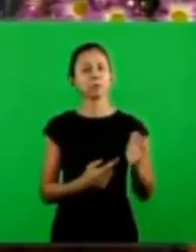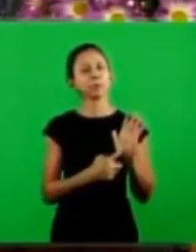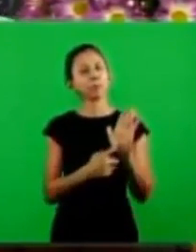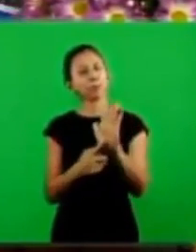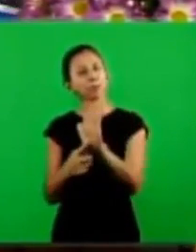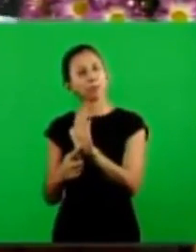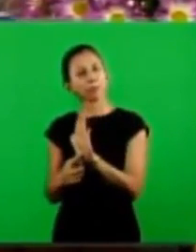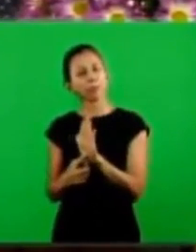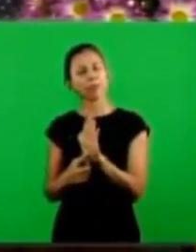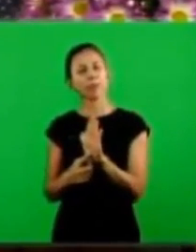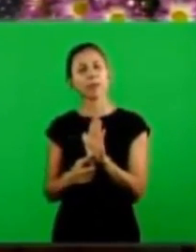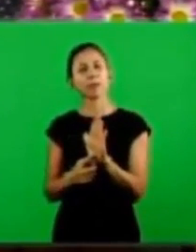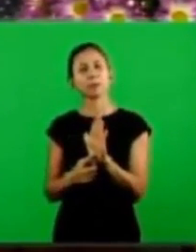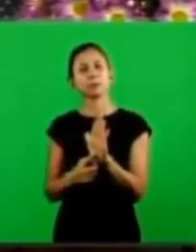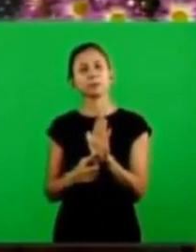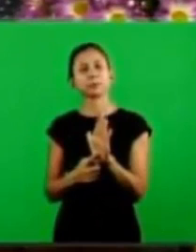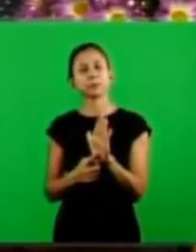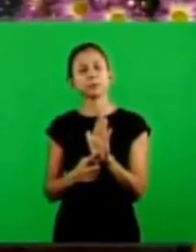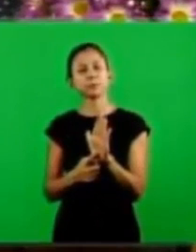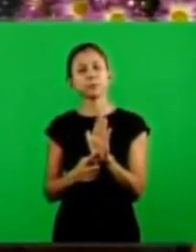We are here to transmit